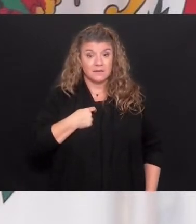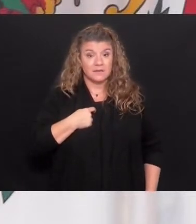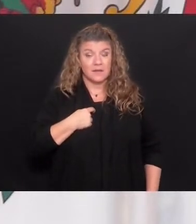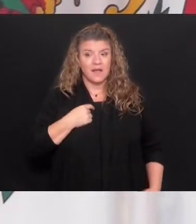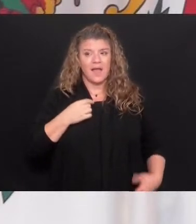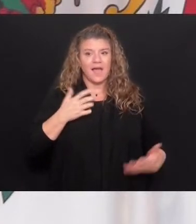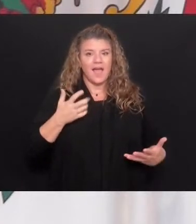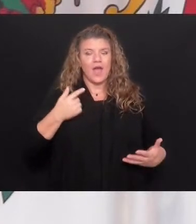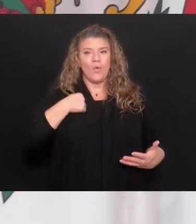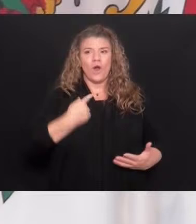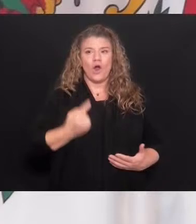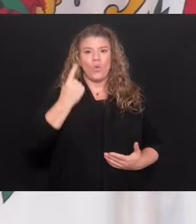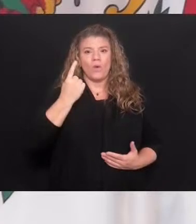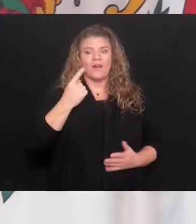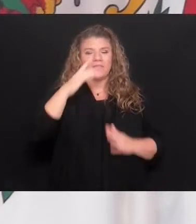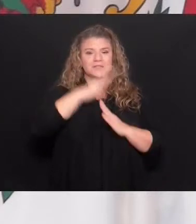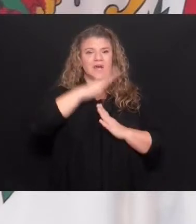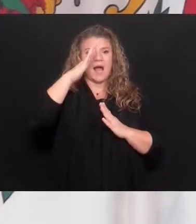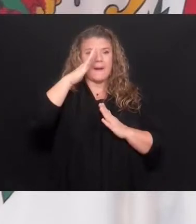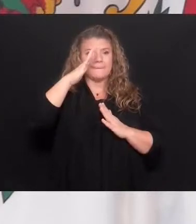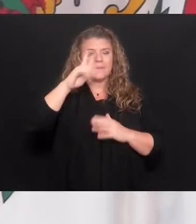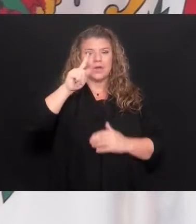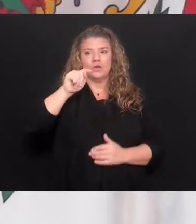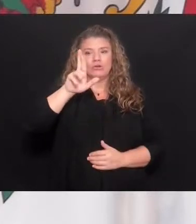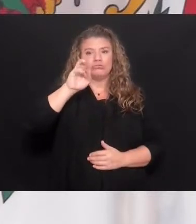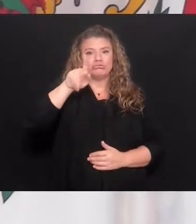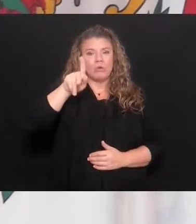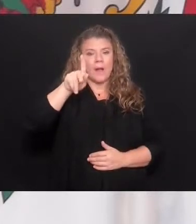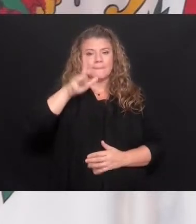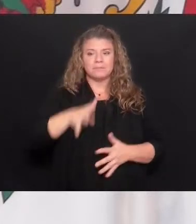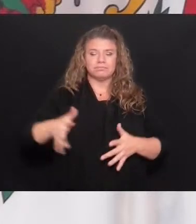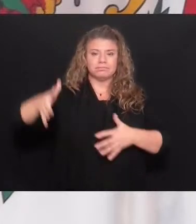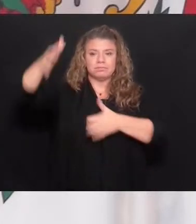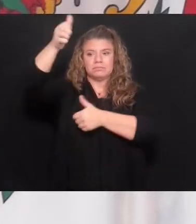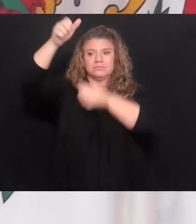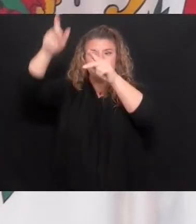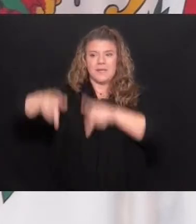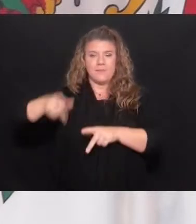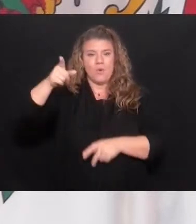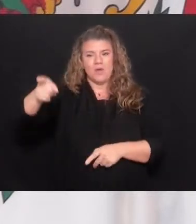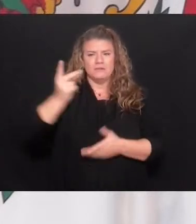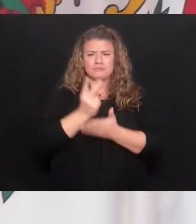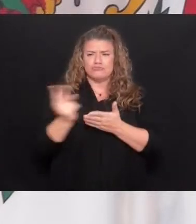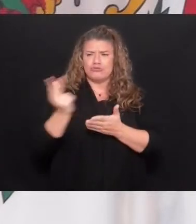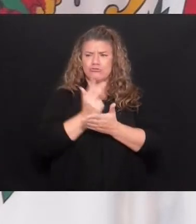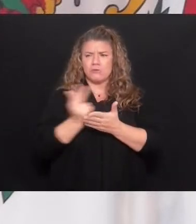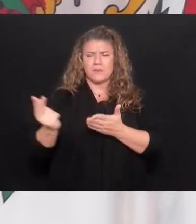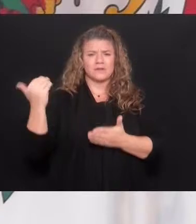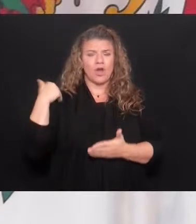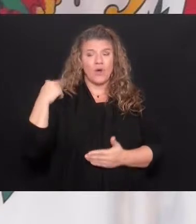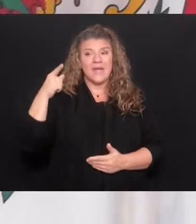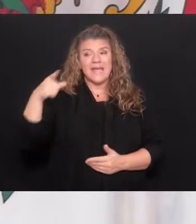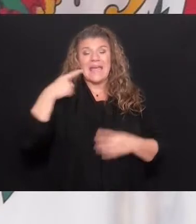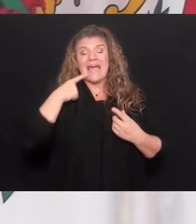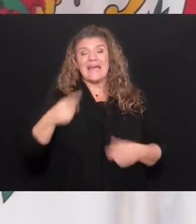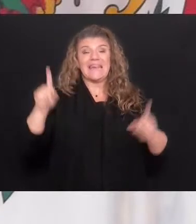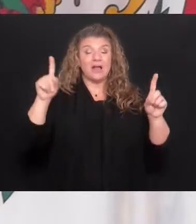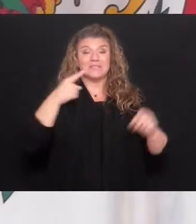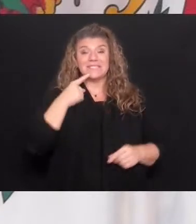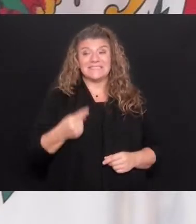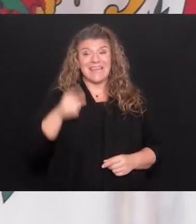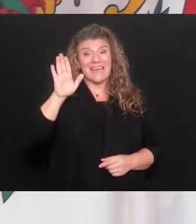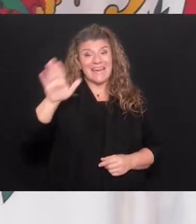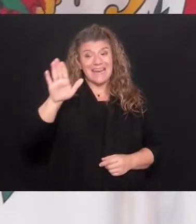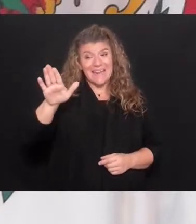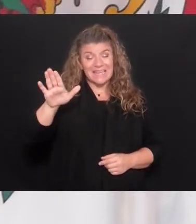And when one of the top-ranking Trump officials the other day, I don't know, it was probably 2 or 3 weeks ago, came out and said that in